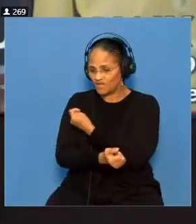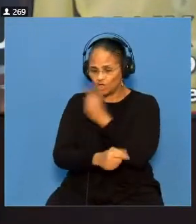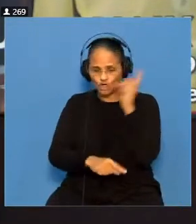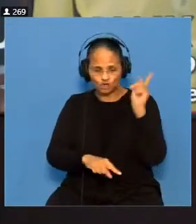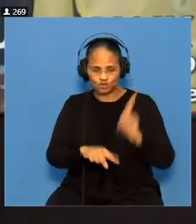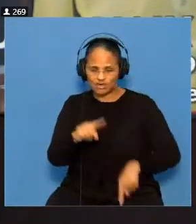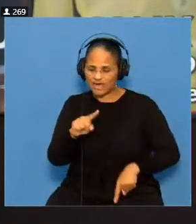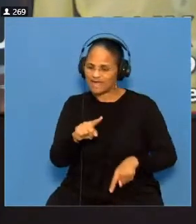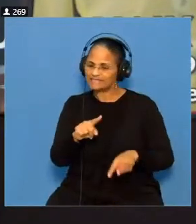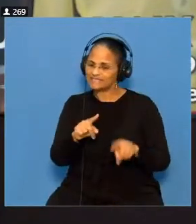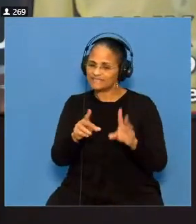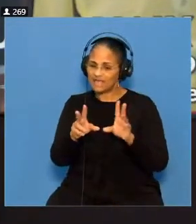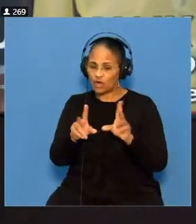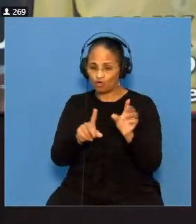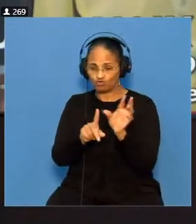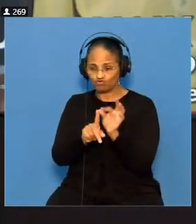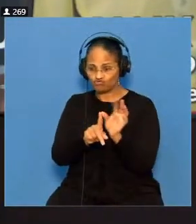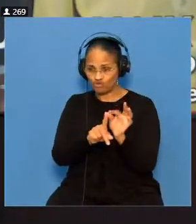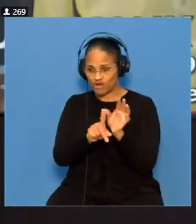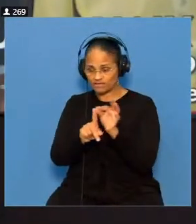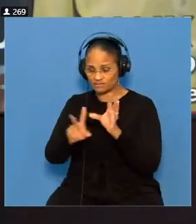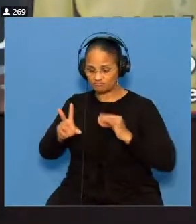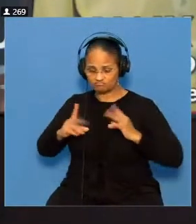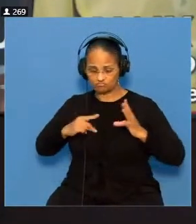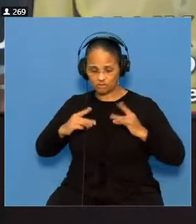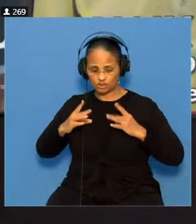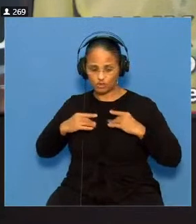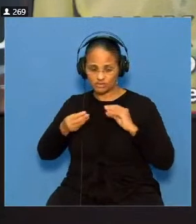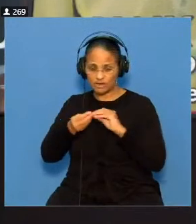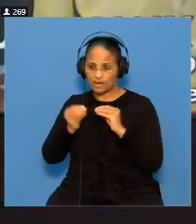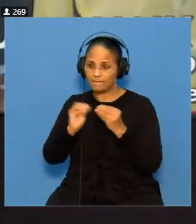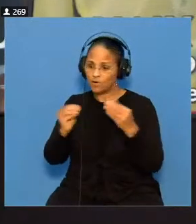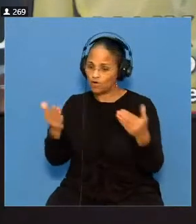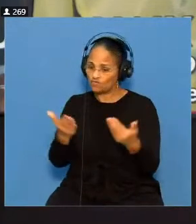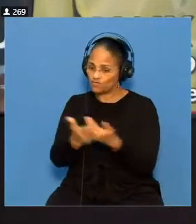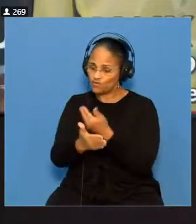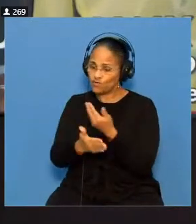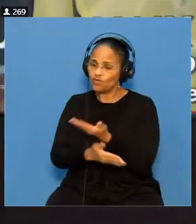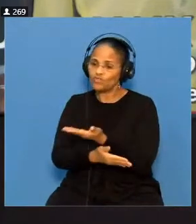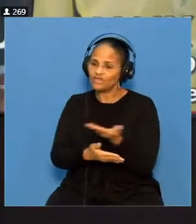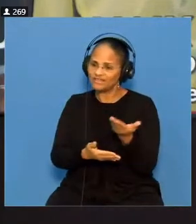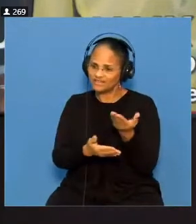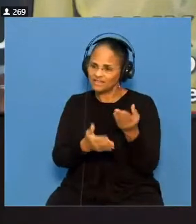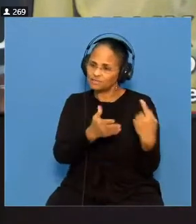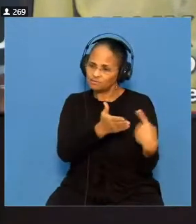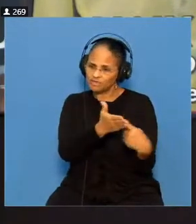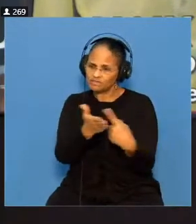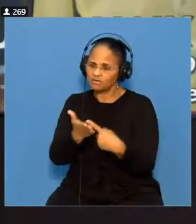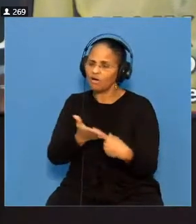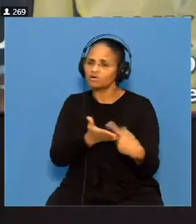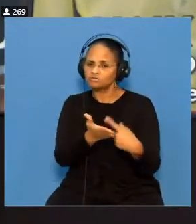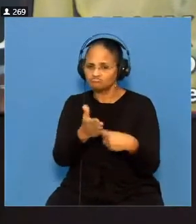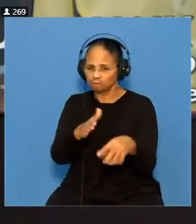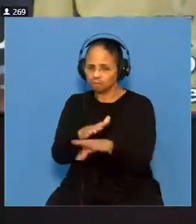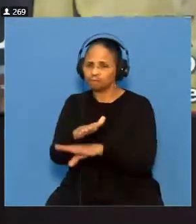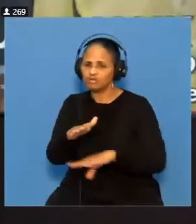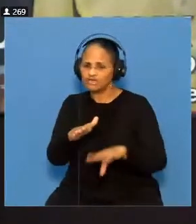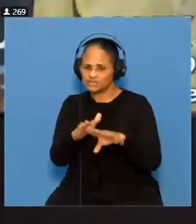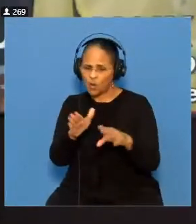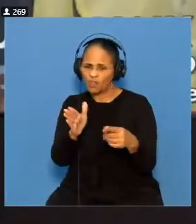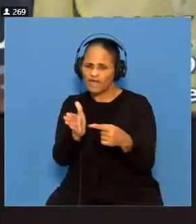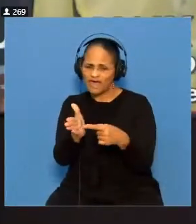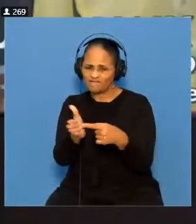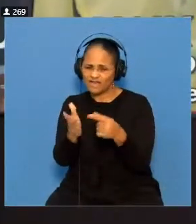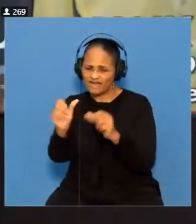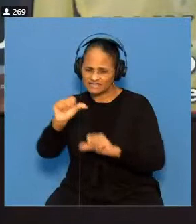still transmit the virus. So there's a number of nuances that need to be discussed and evaluated clearly based principally on the evidence